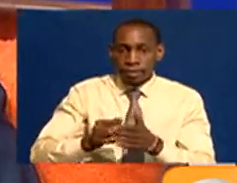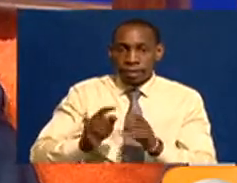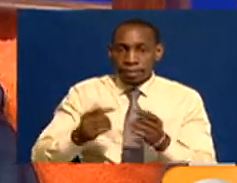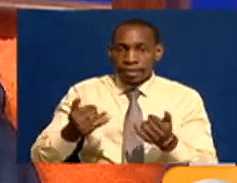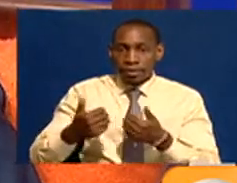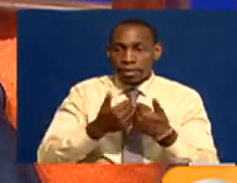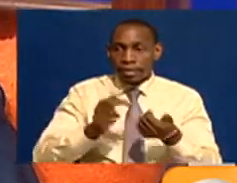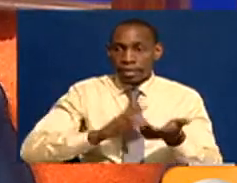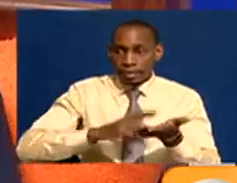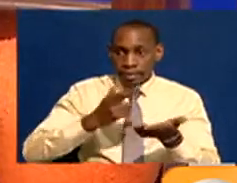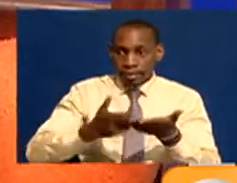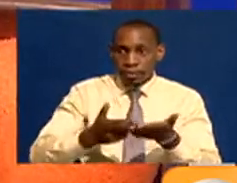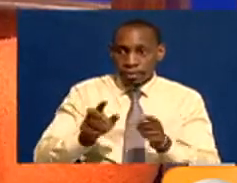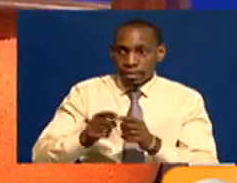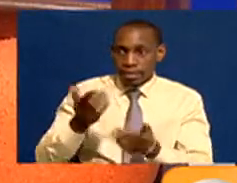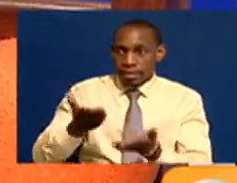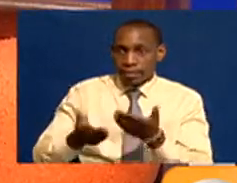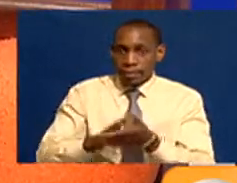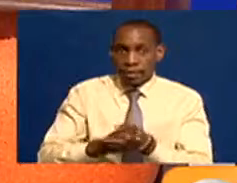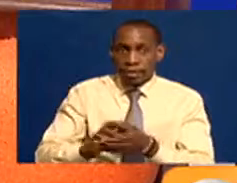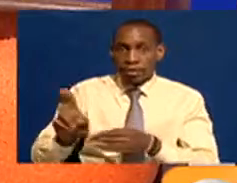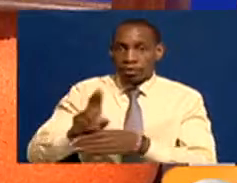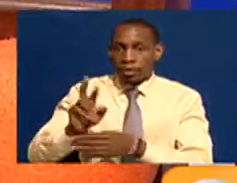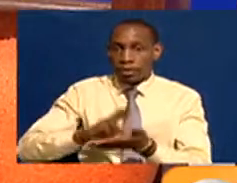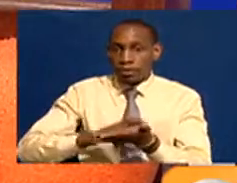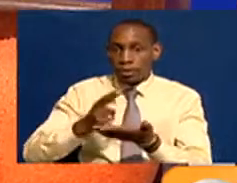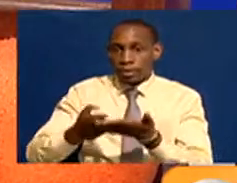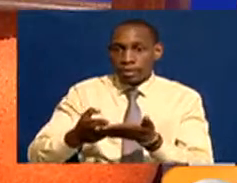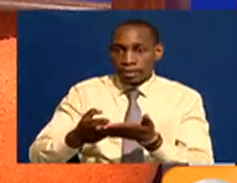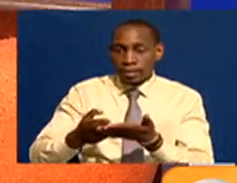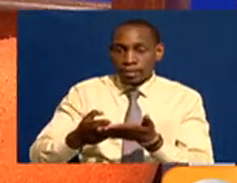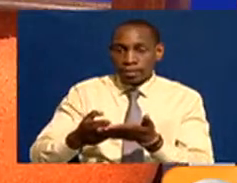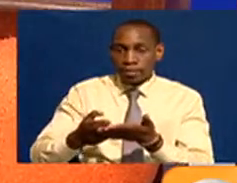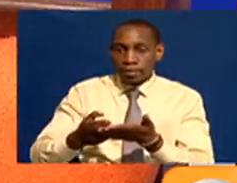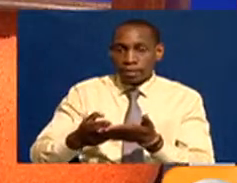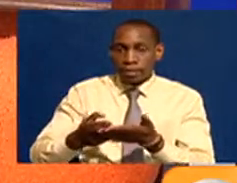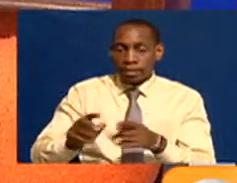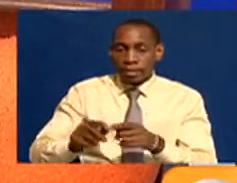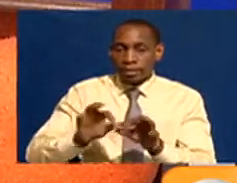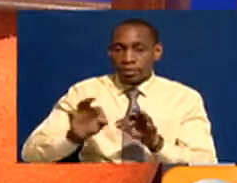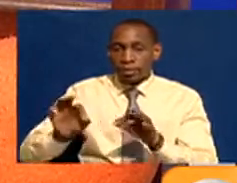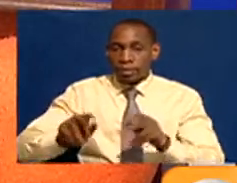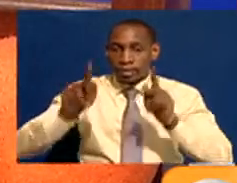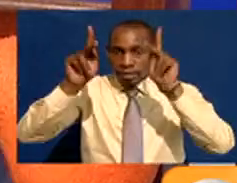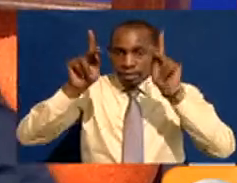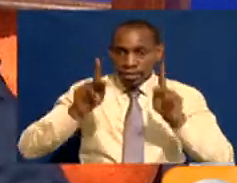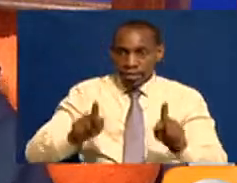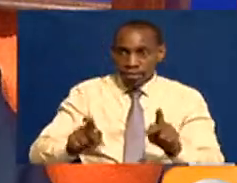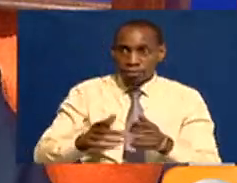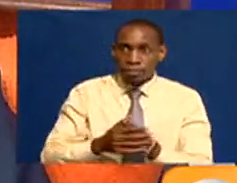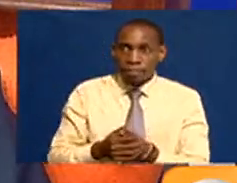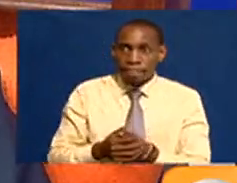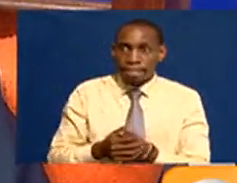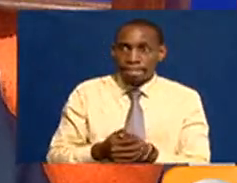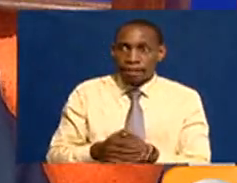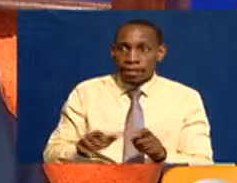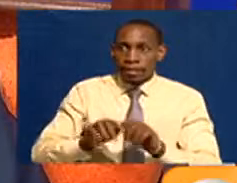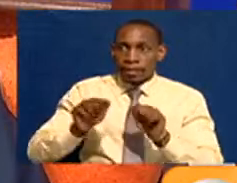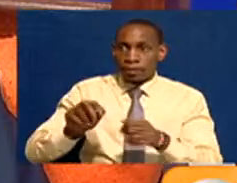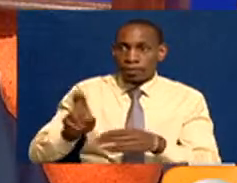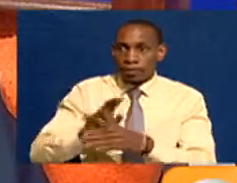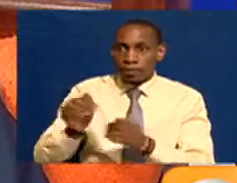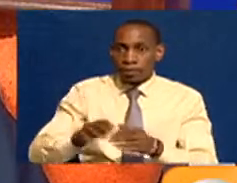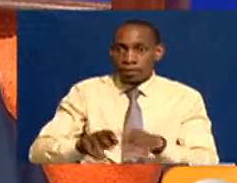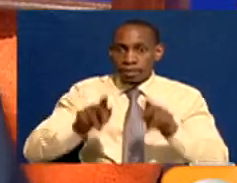of resources and perhaps how we deployed our resources that we were unable to take it to at least Kisumu. If it was Kisumu, so that then we take advantage